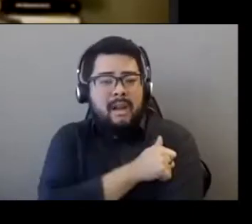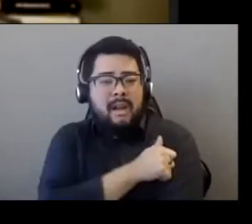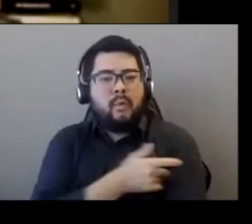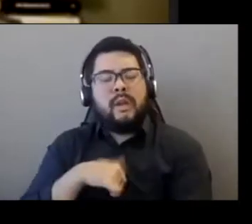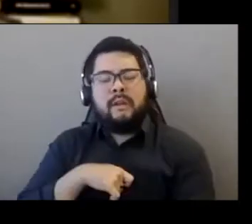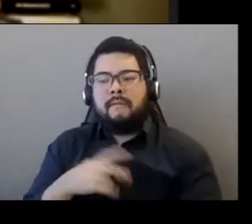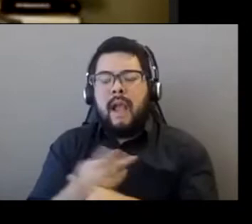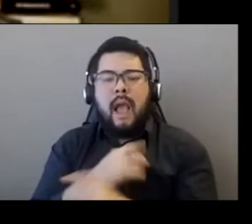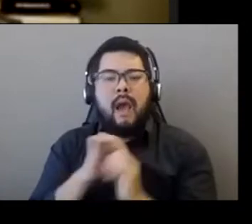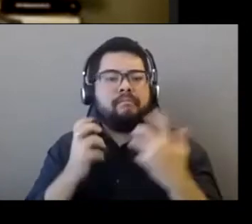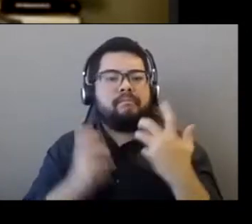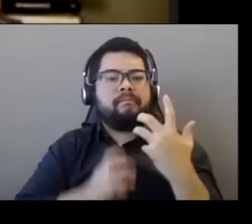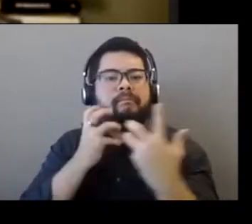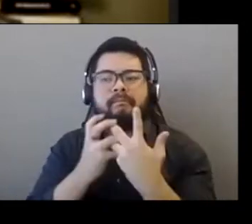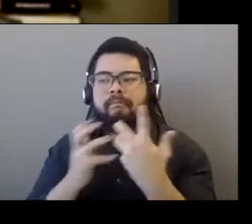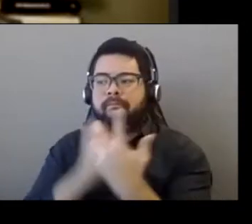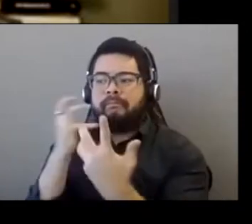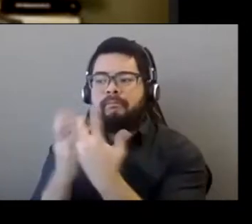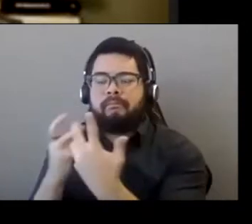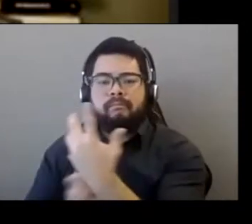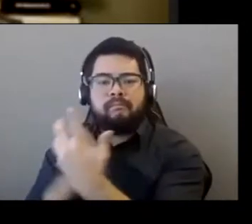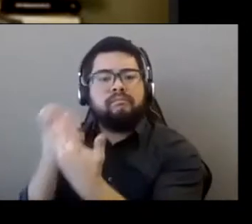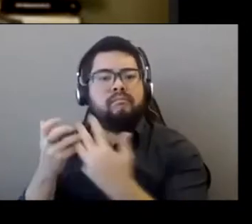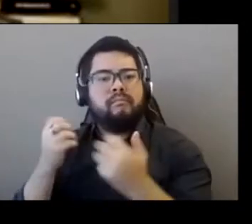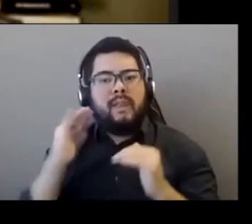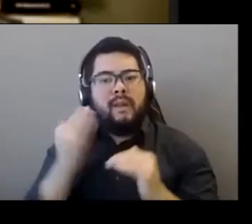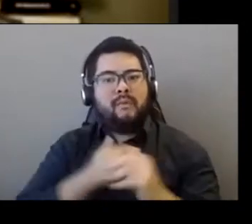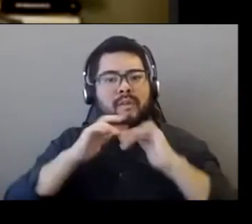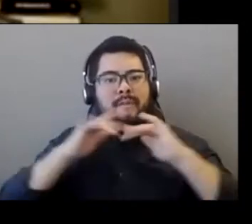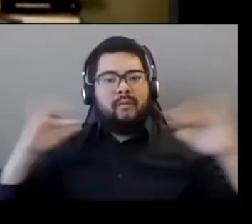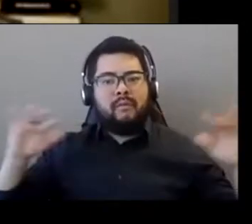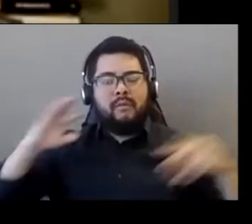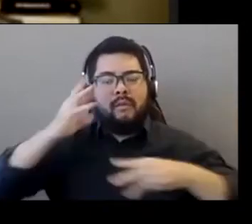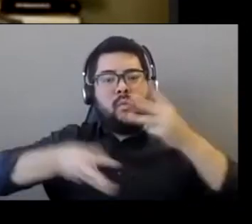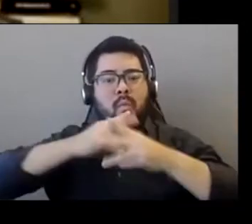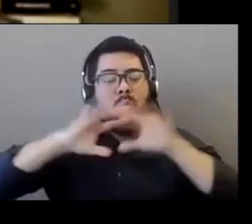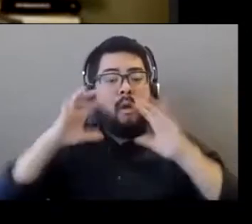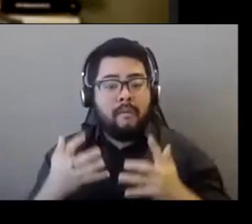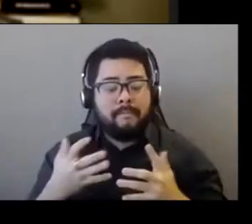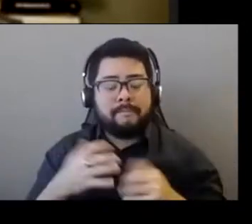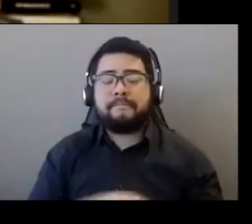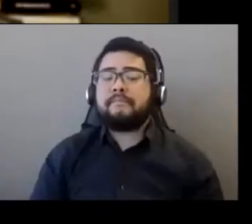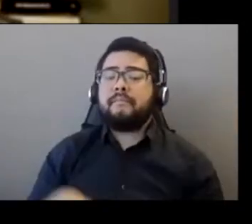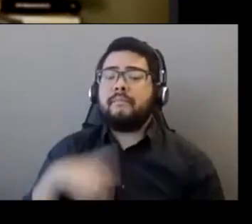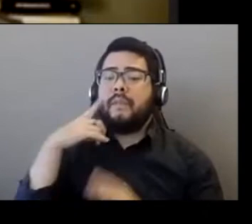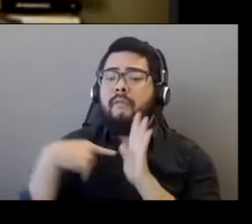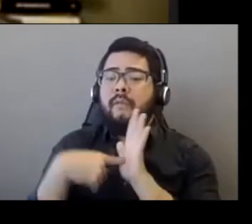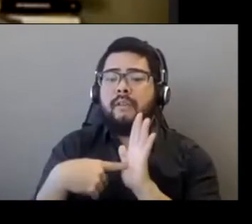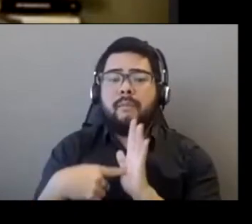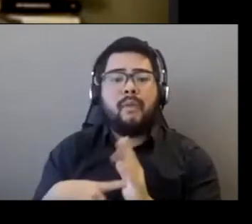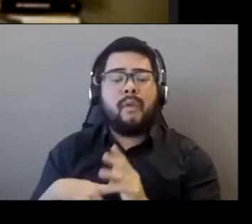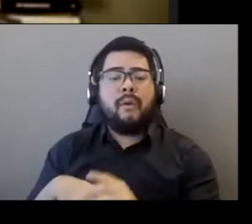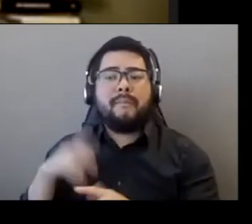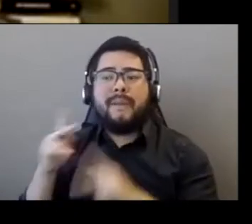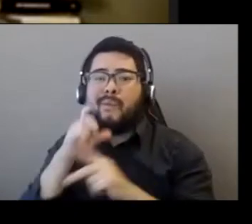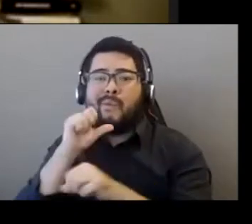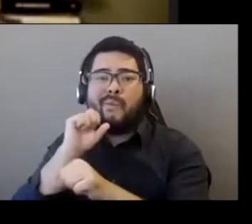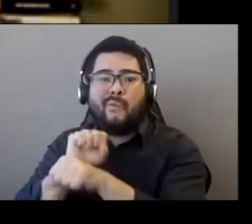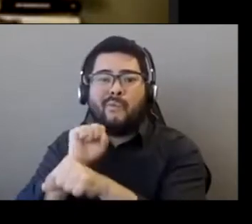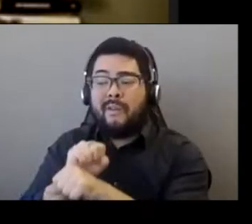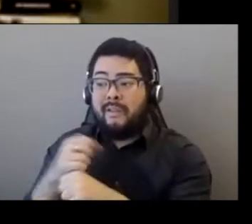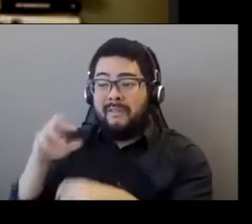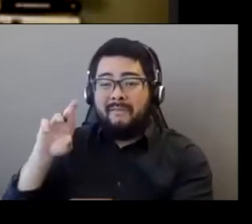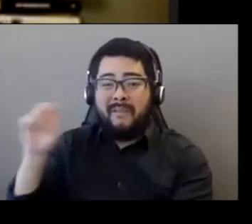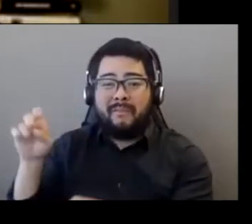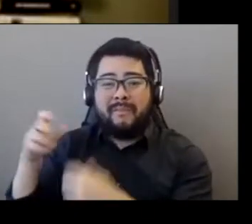that talking to pharmaceutical employees unions, workers who work in pharmaceutical factories. We learned it from them. So